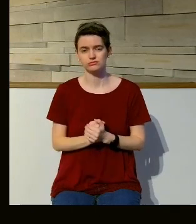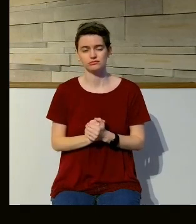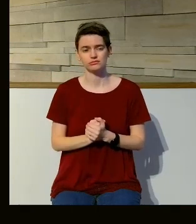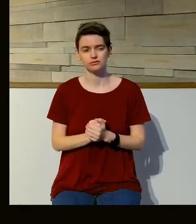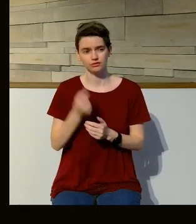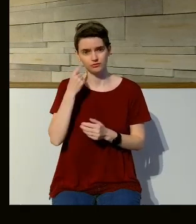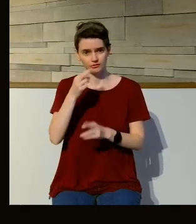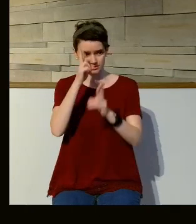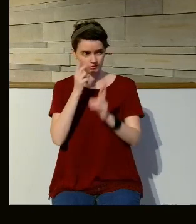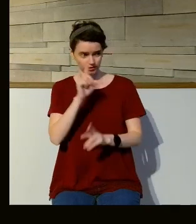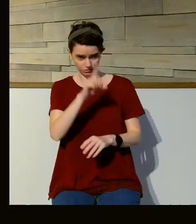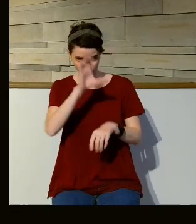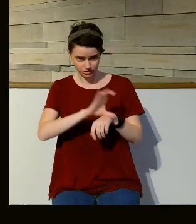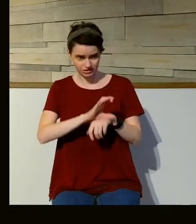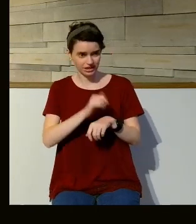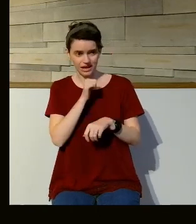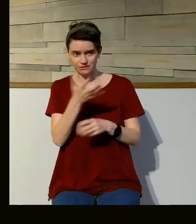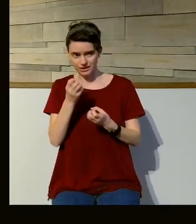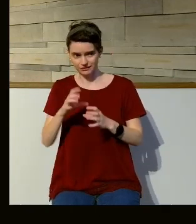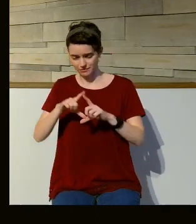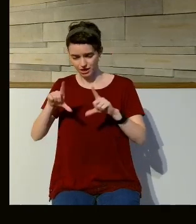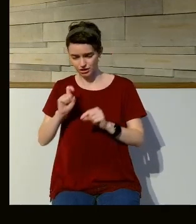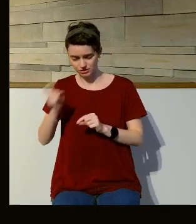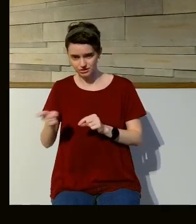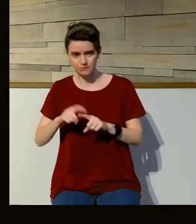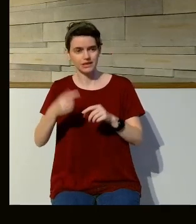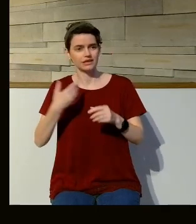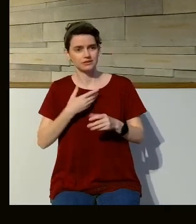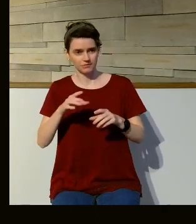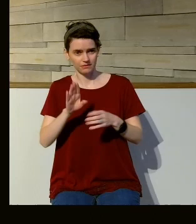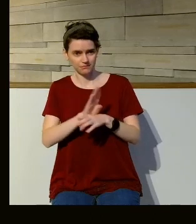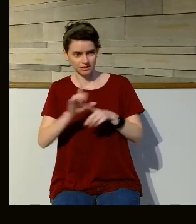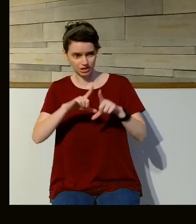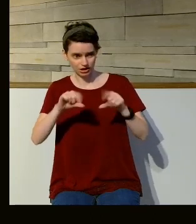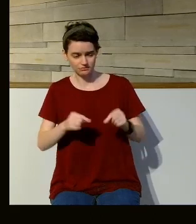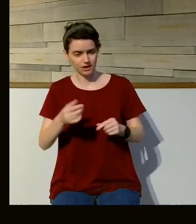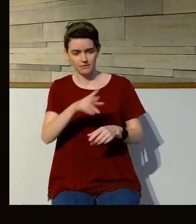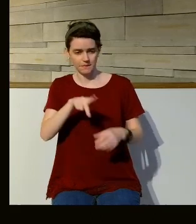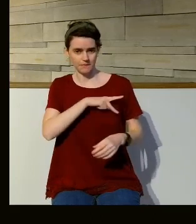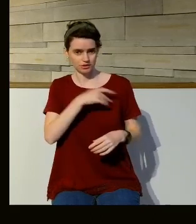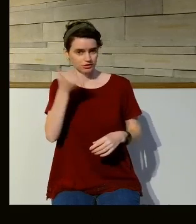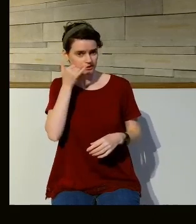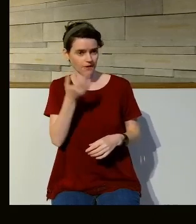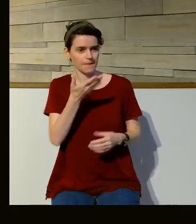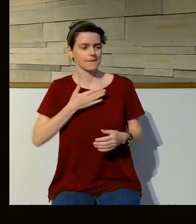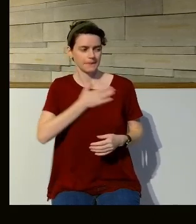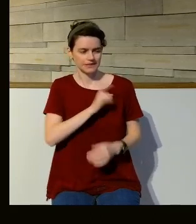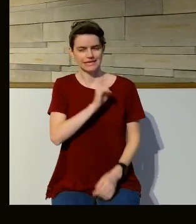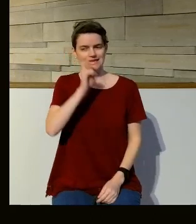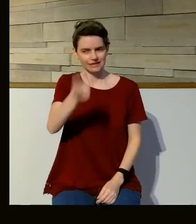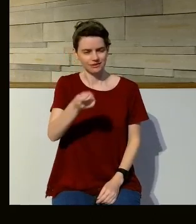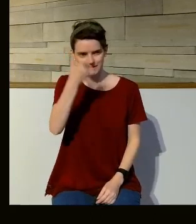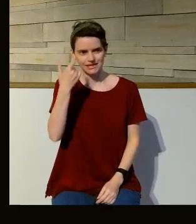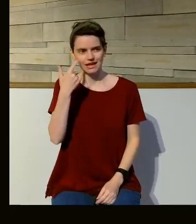Out of respect for you and your church, I didn't want to give him my card, but I said, here's my business card, here's my personal cell and my email. Would you give this to him? Because I